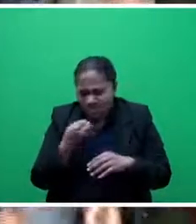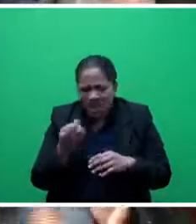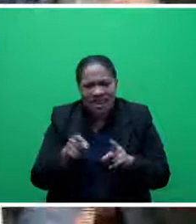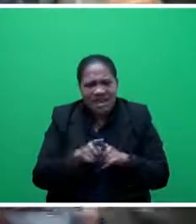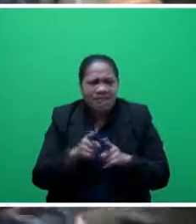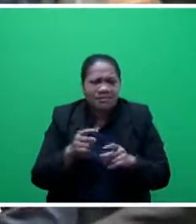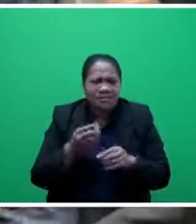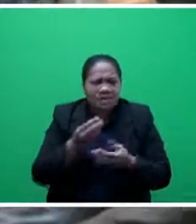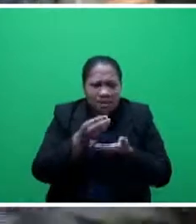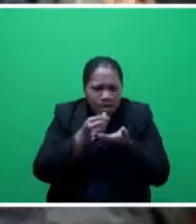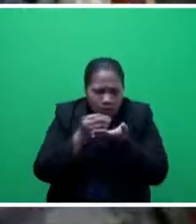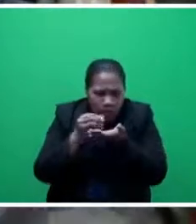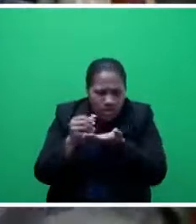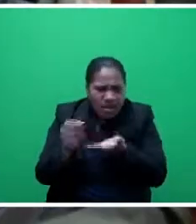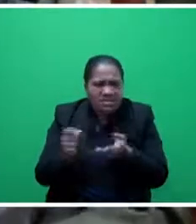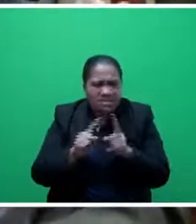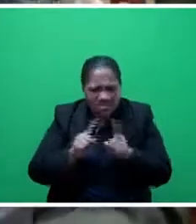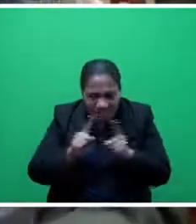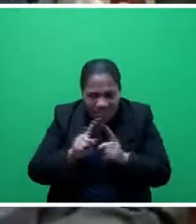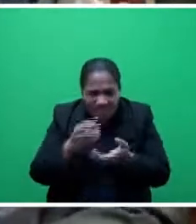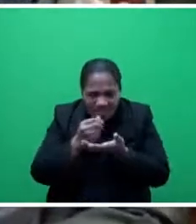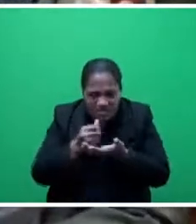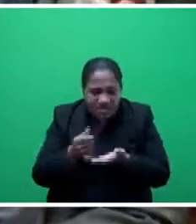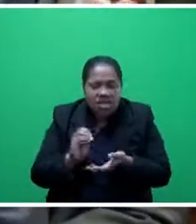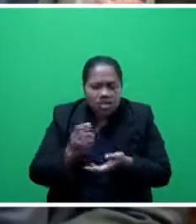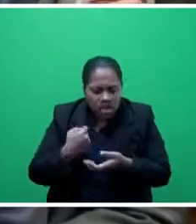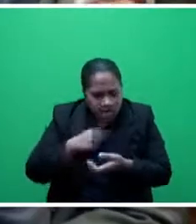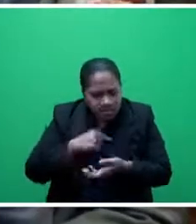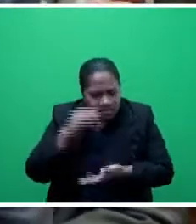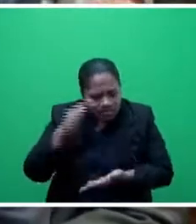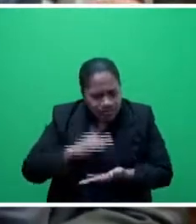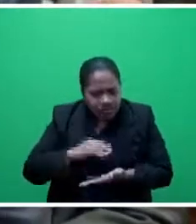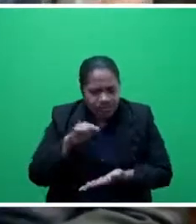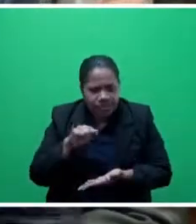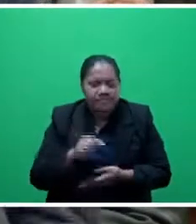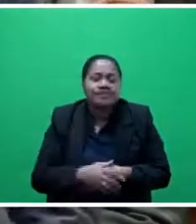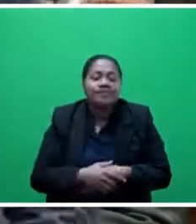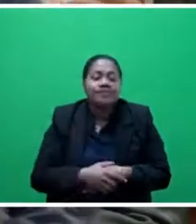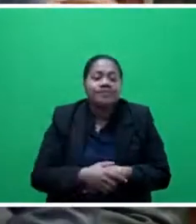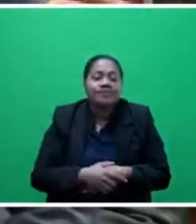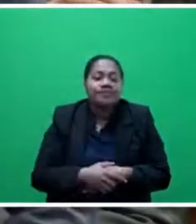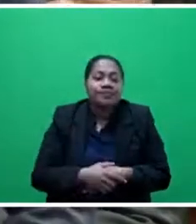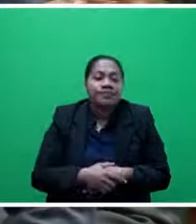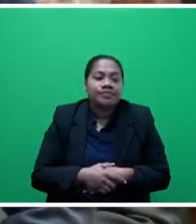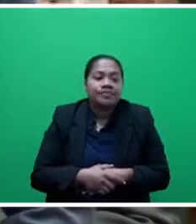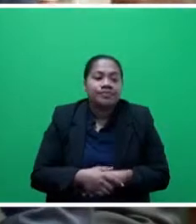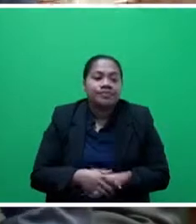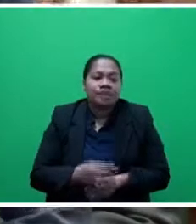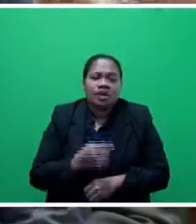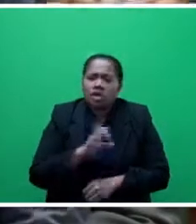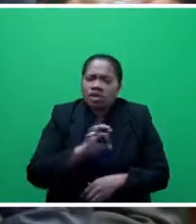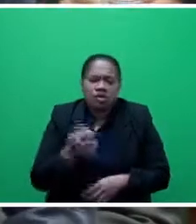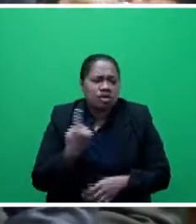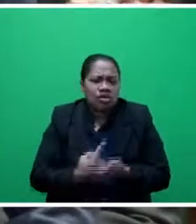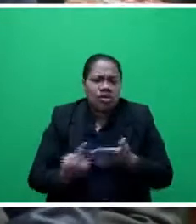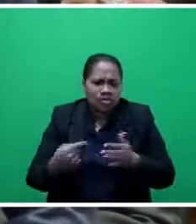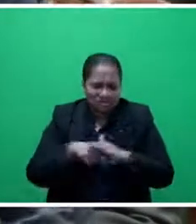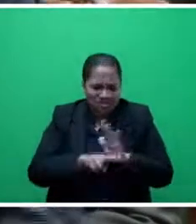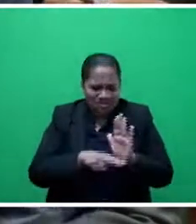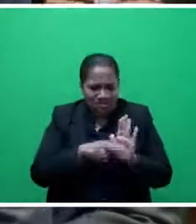eat, almonds and what have you, we've zero-rated that also, because obviously not just the hotel industry, but our people actually